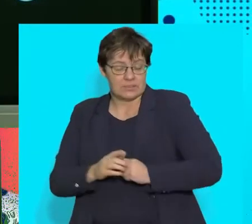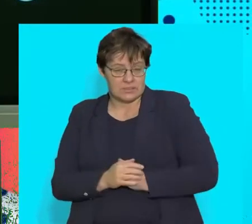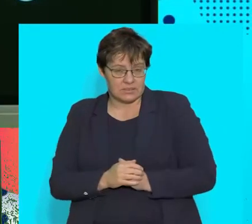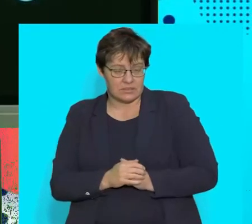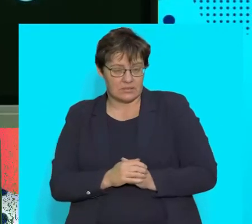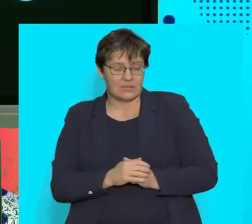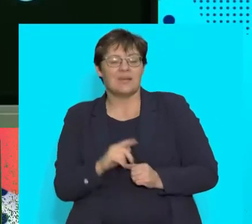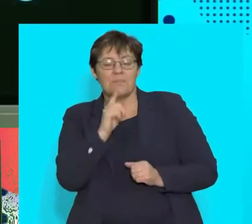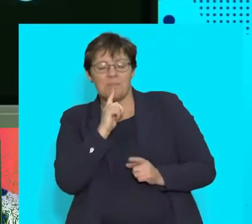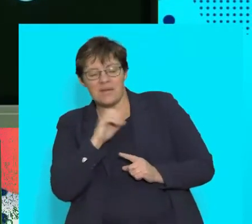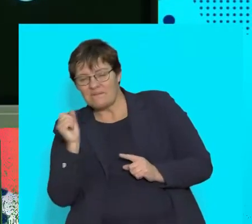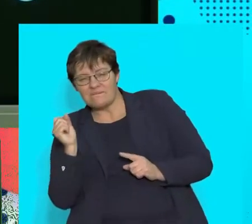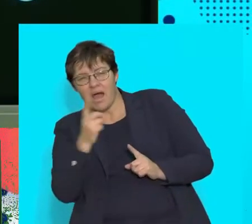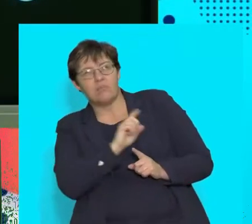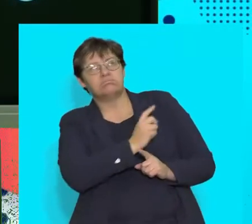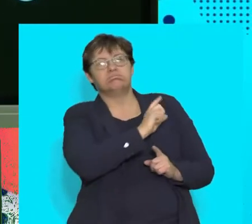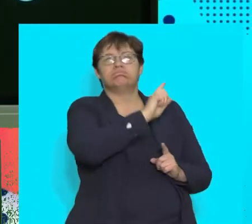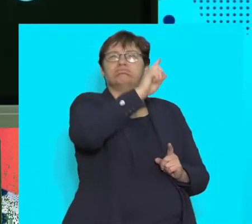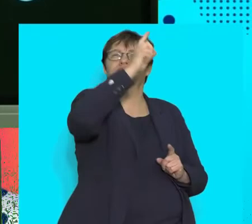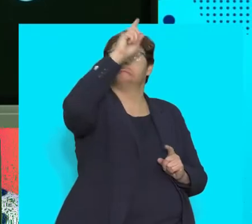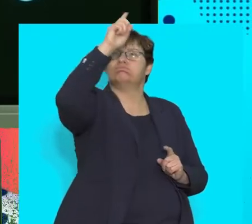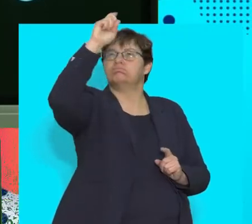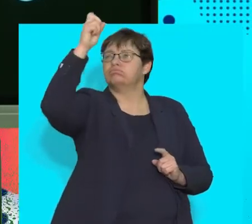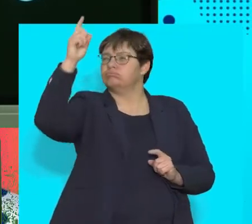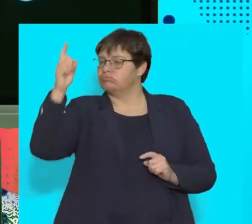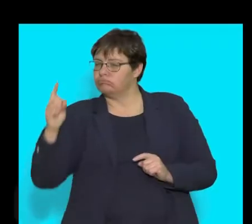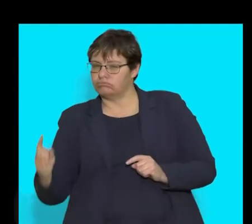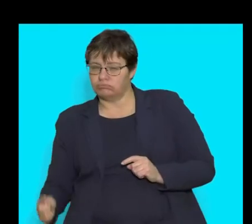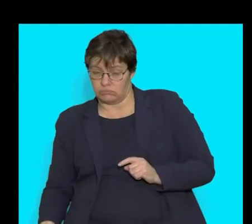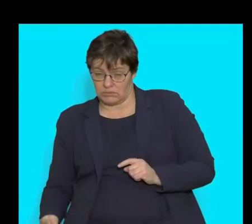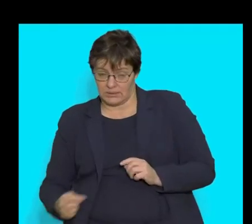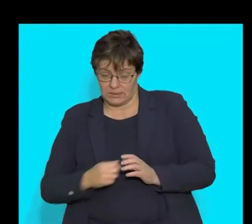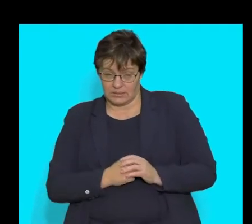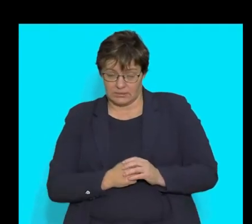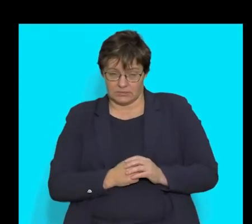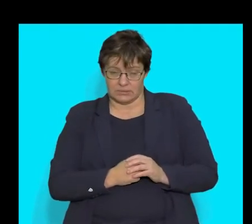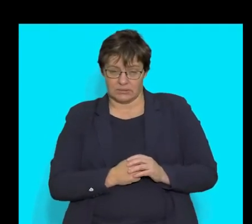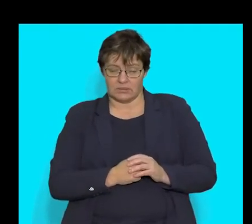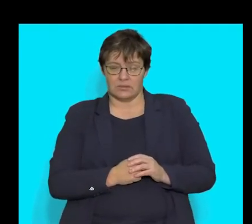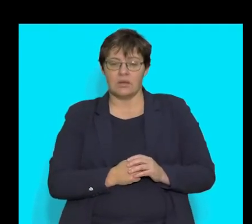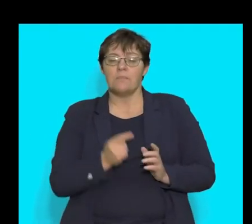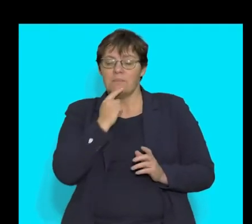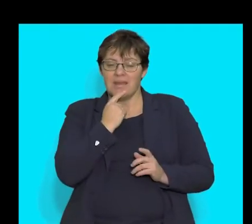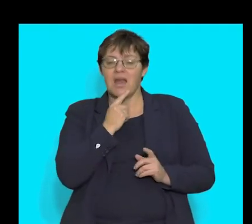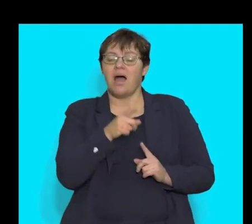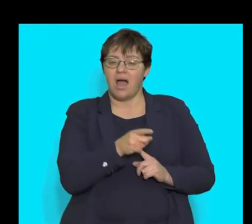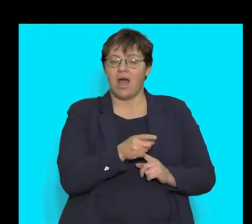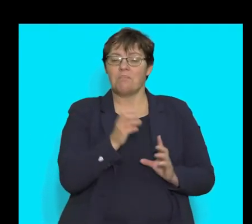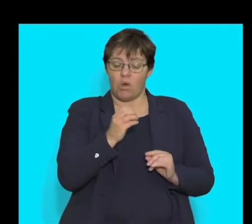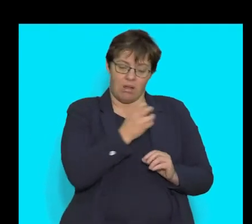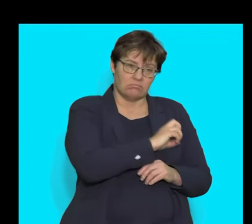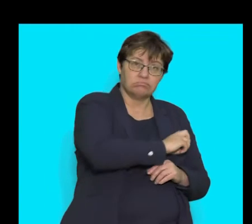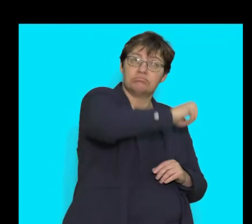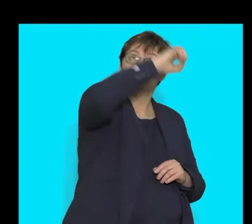it's about the distance that it's traveled, and what we can see, it's a kind of the distance above the ground.